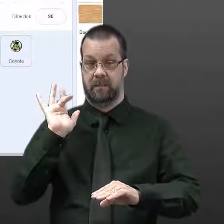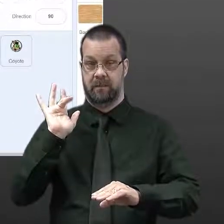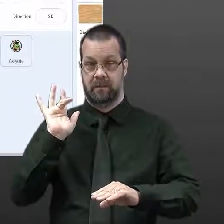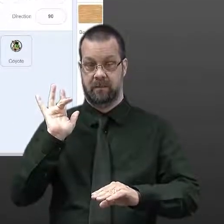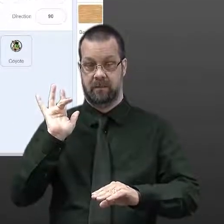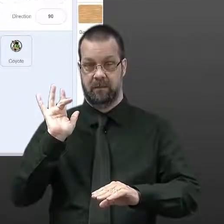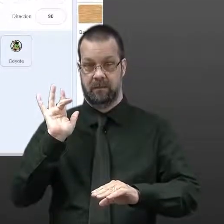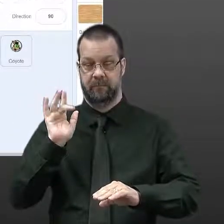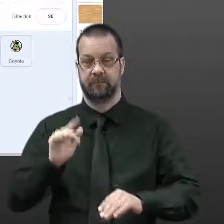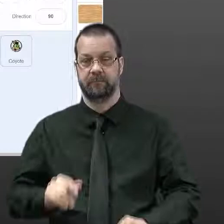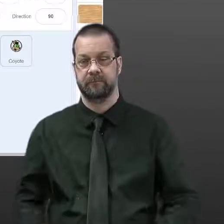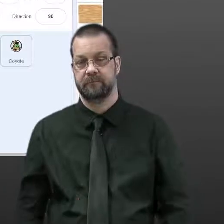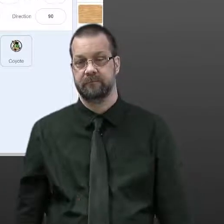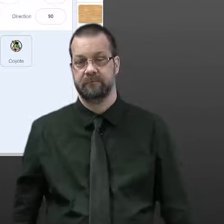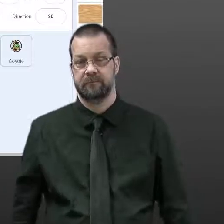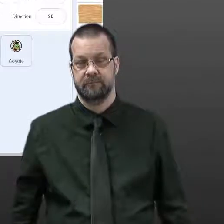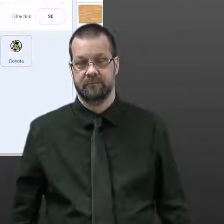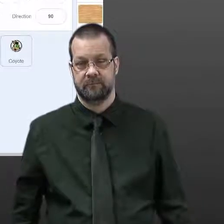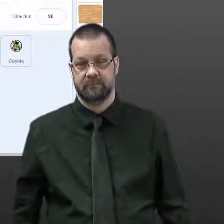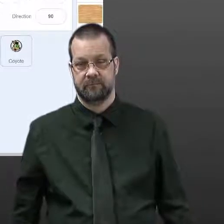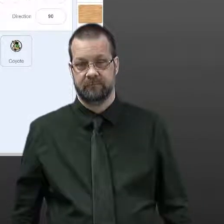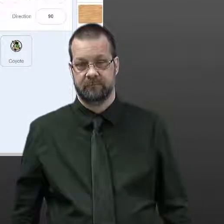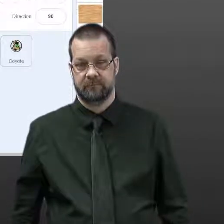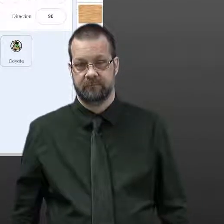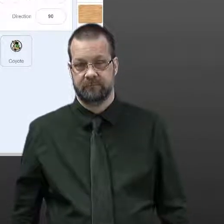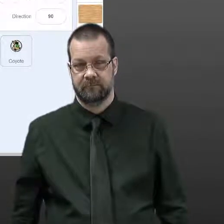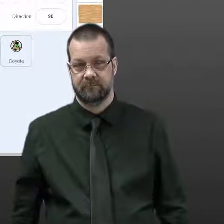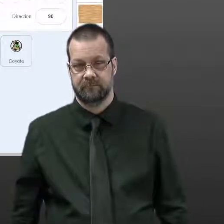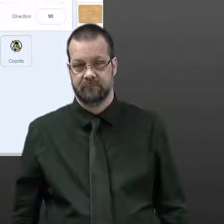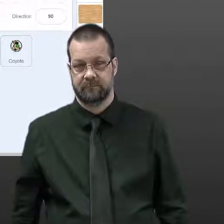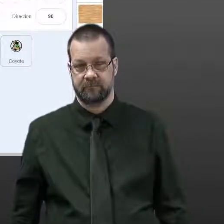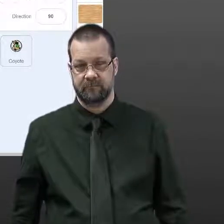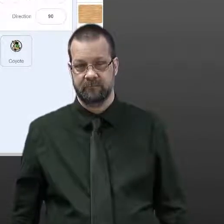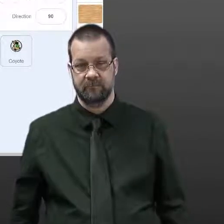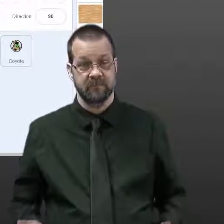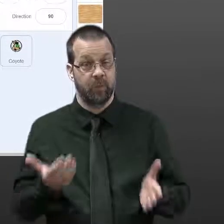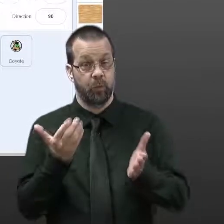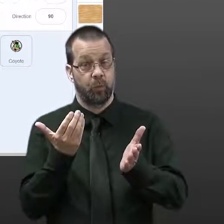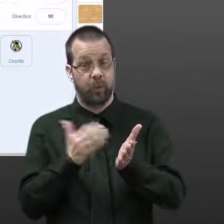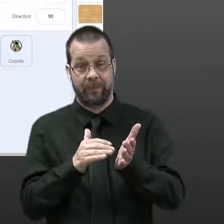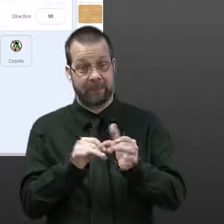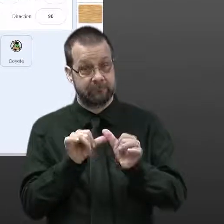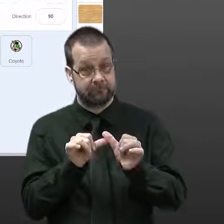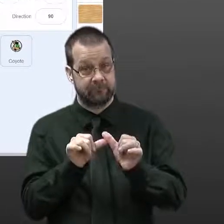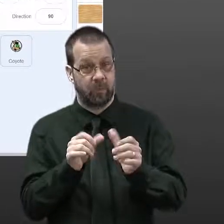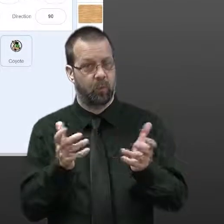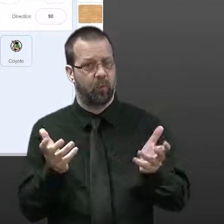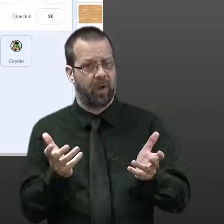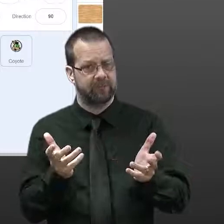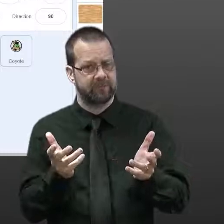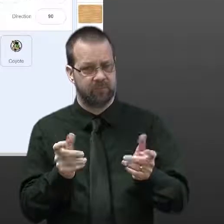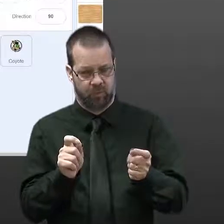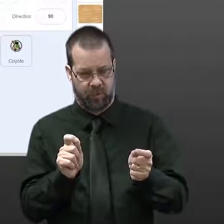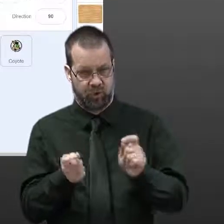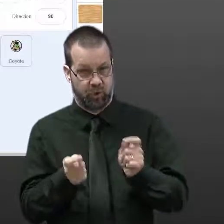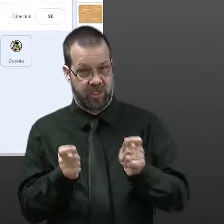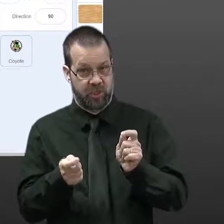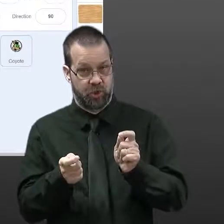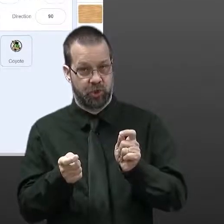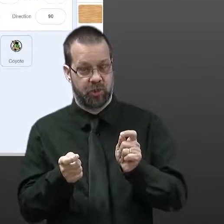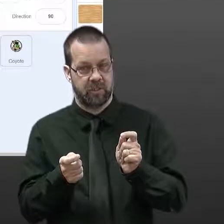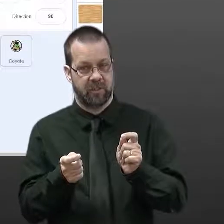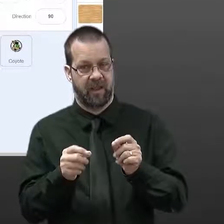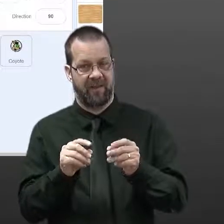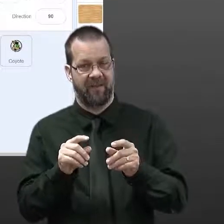key is not being pressed. And the two actions that we want to repeat are, we want